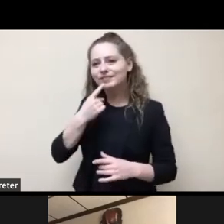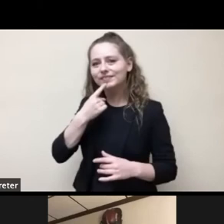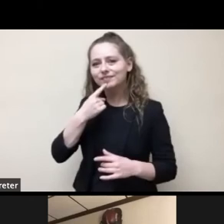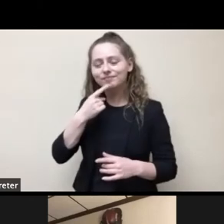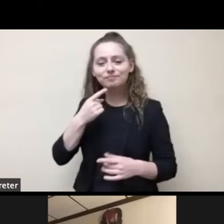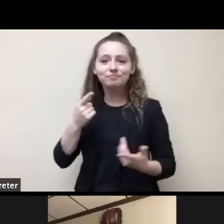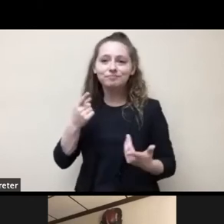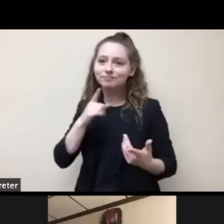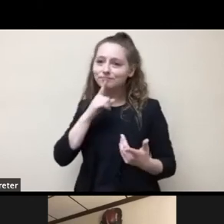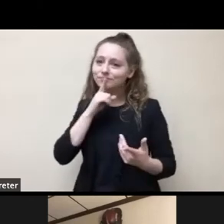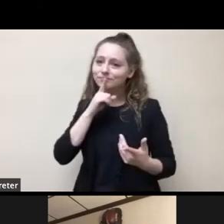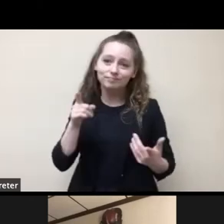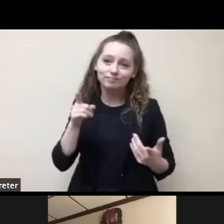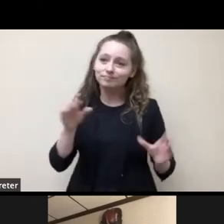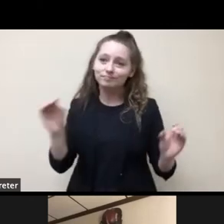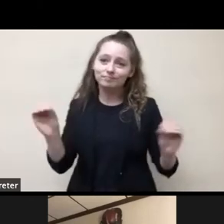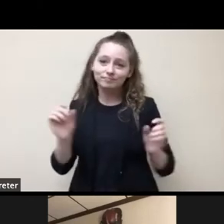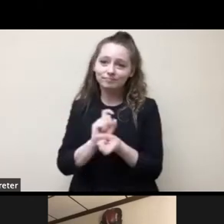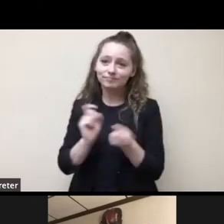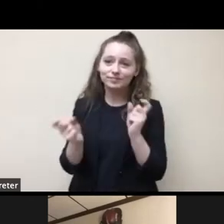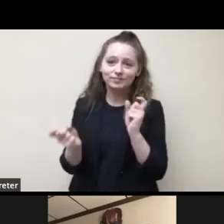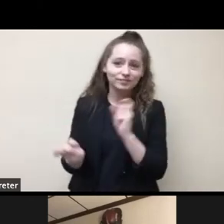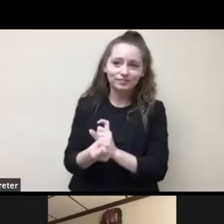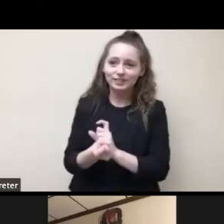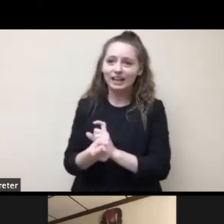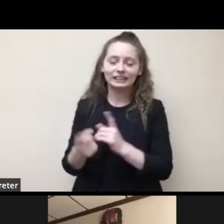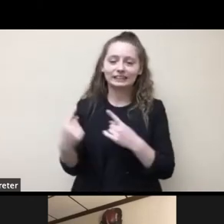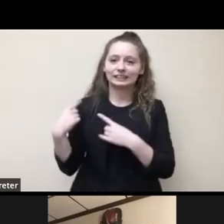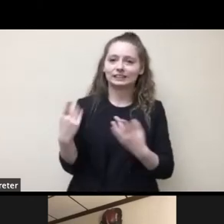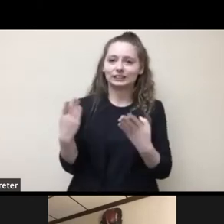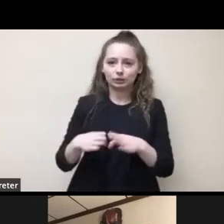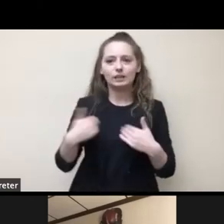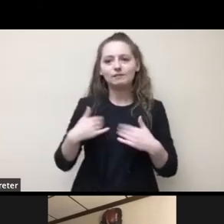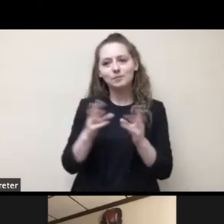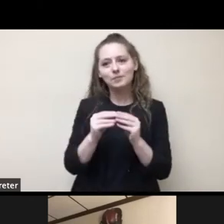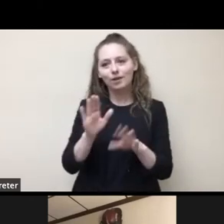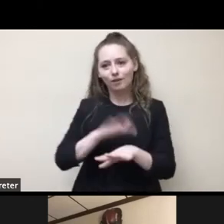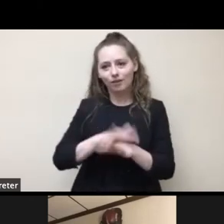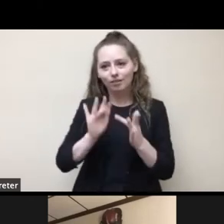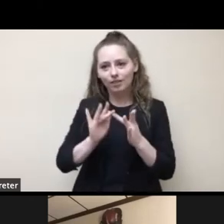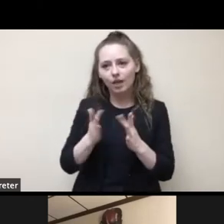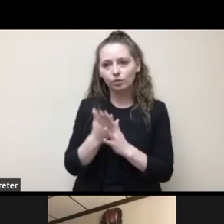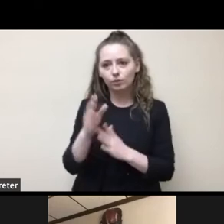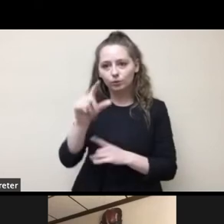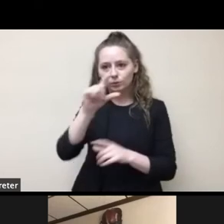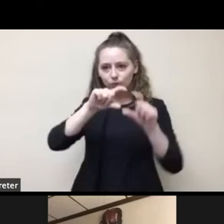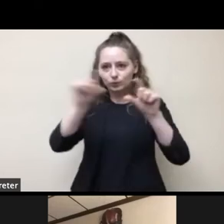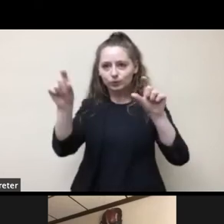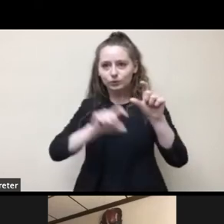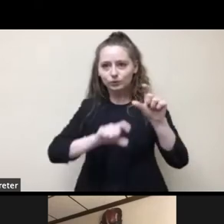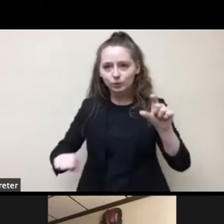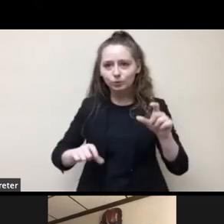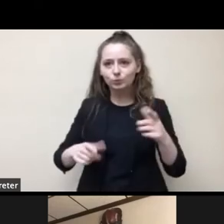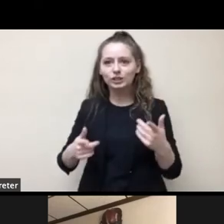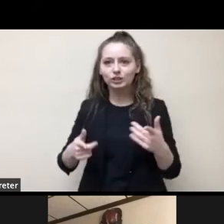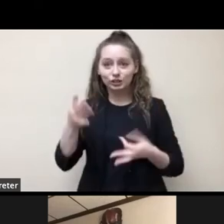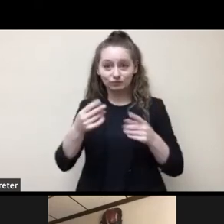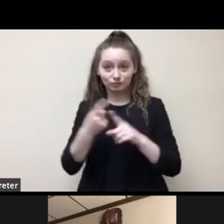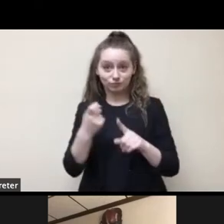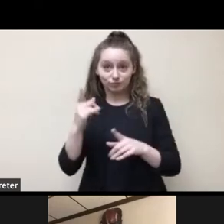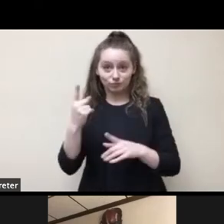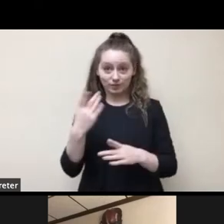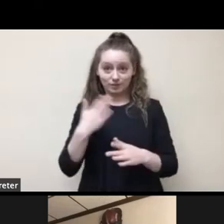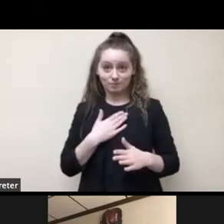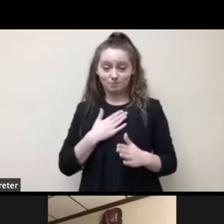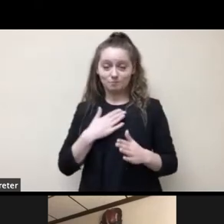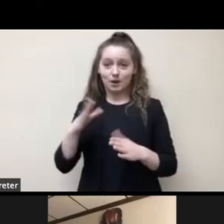this shutdown. We've been having our meetings online through Zoom, which I hope, from judging from what my colleagues want, those will continue at